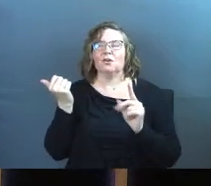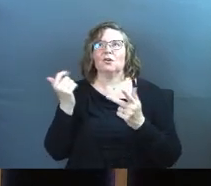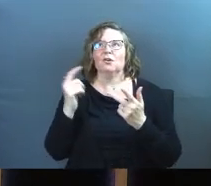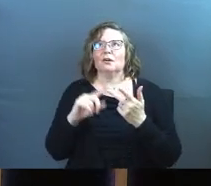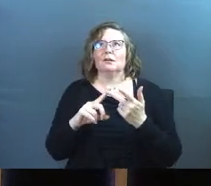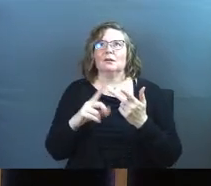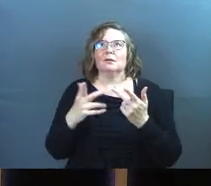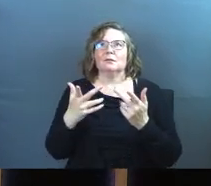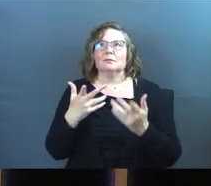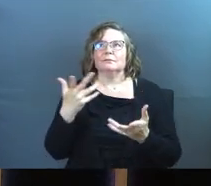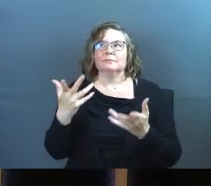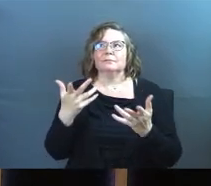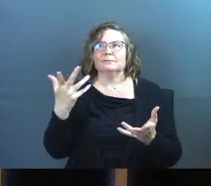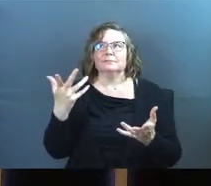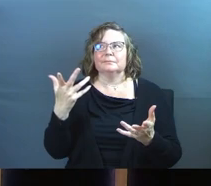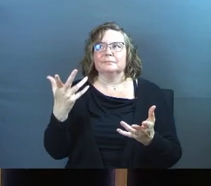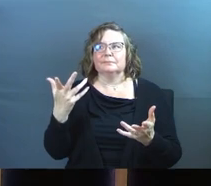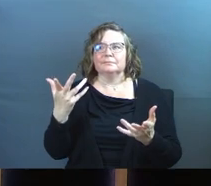better.